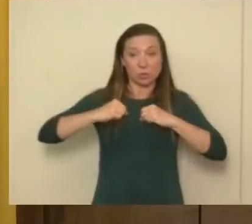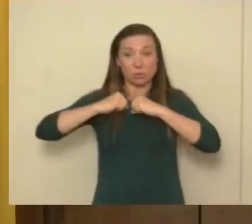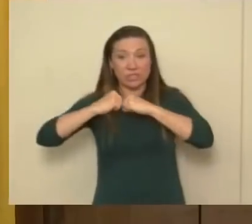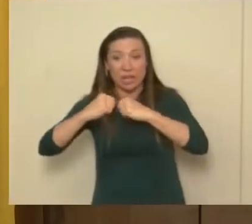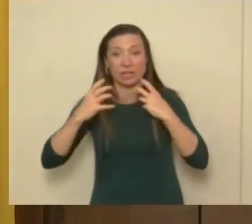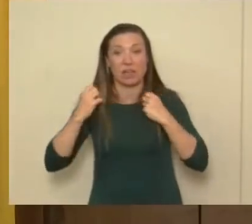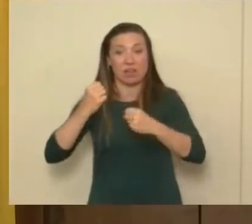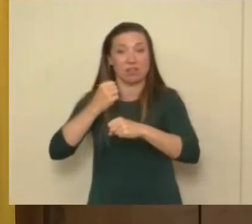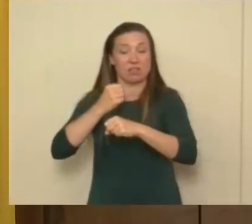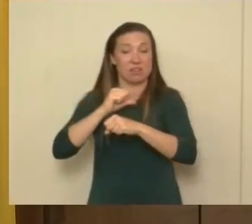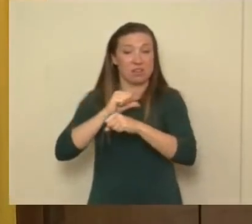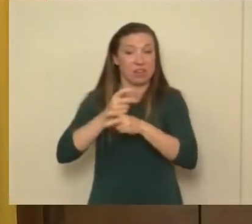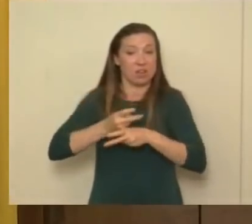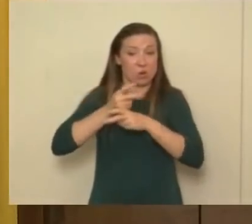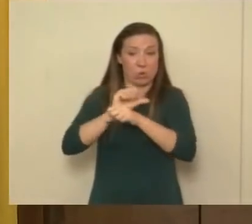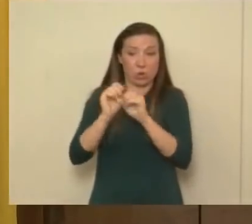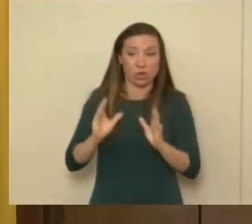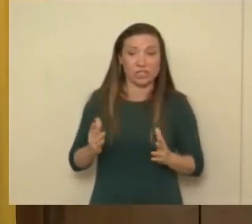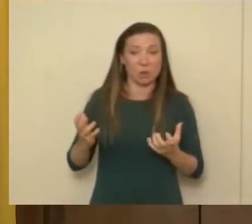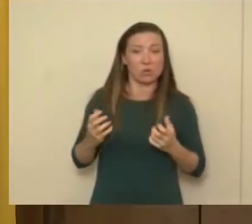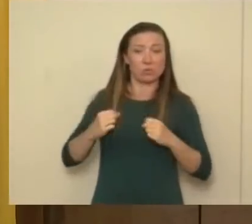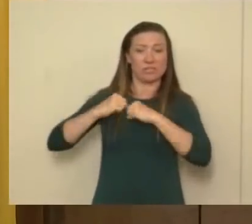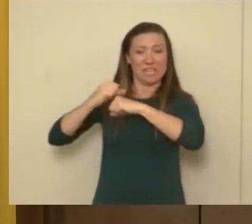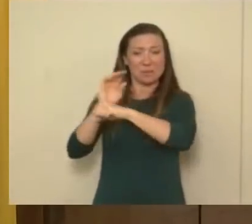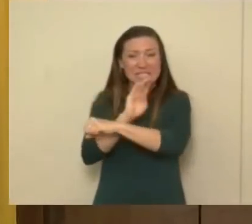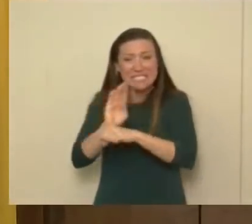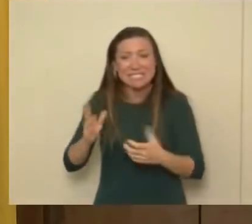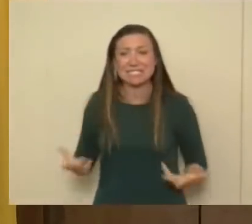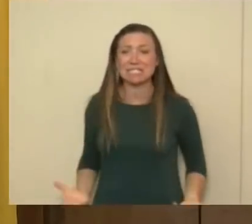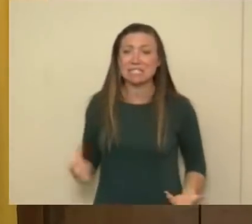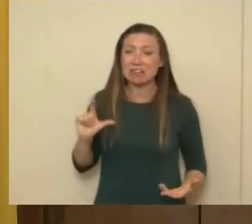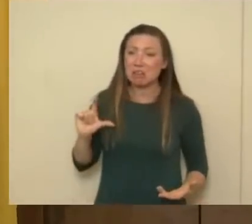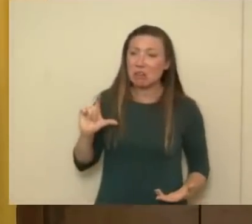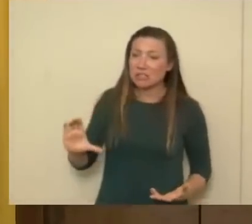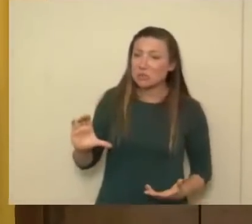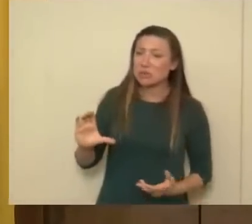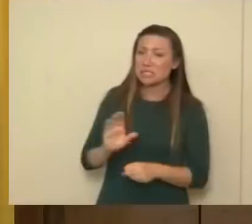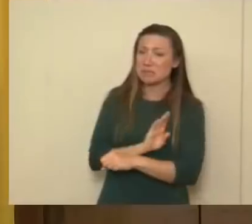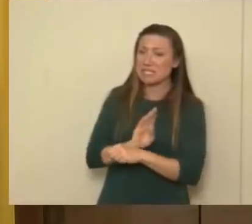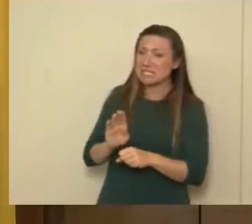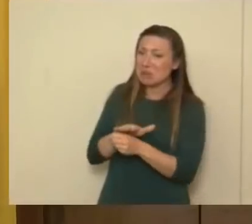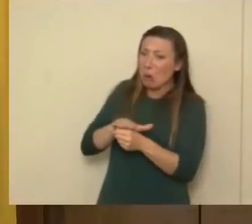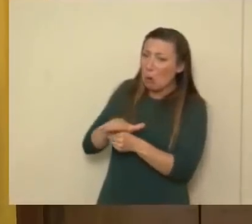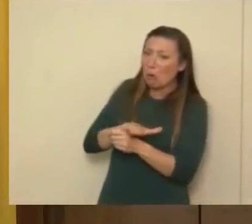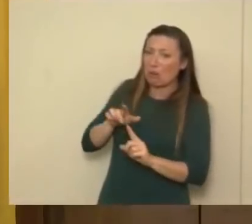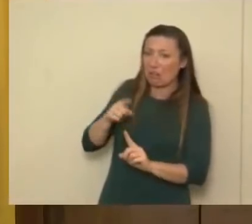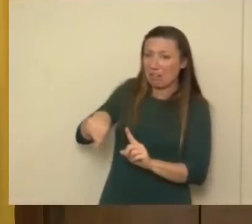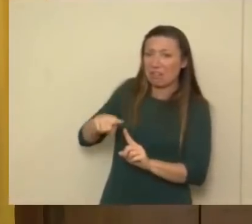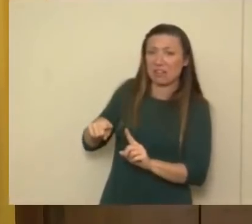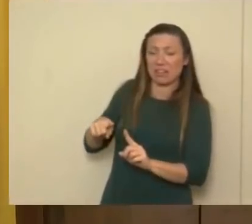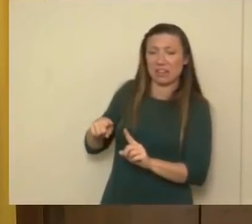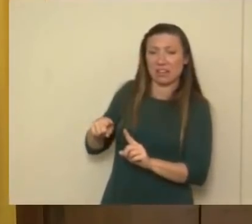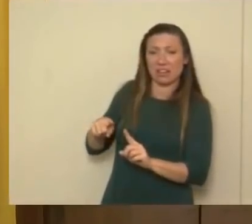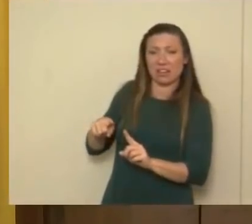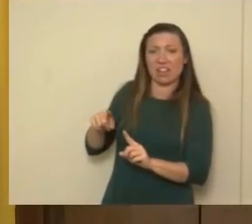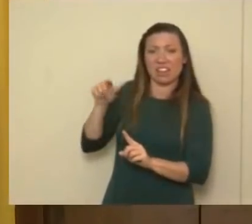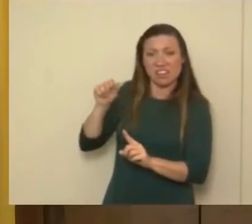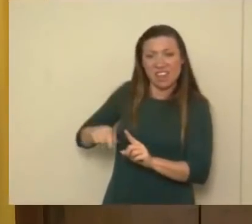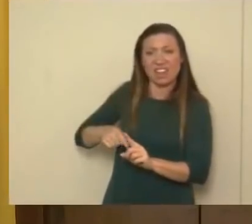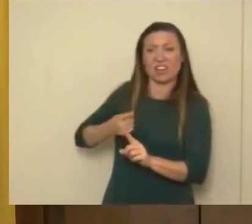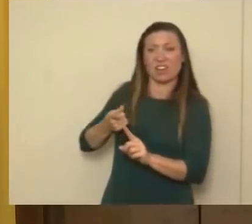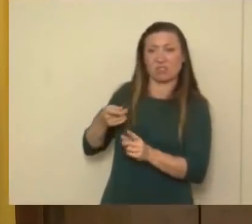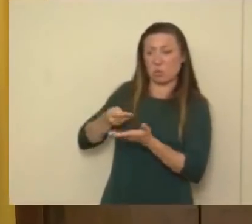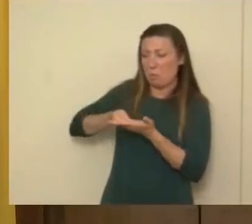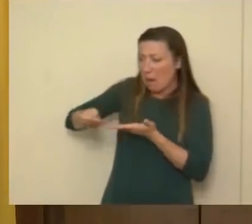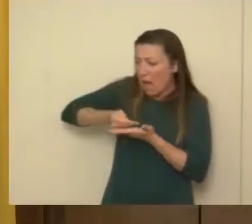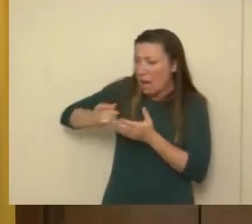businesses. What about all the local Las Cruces businesses who are adhering to the highest degree at their own expense for masks and